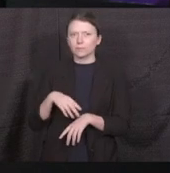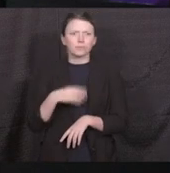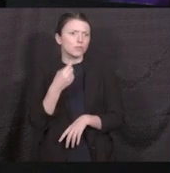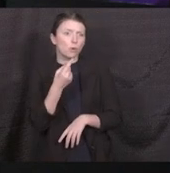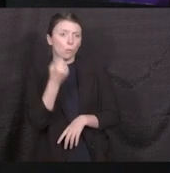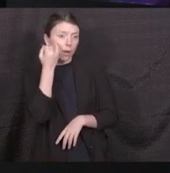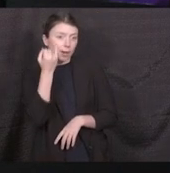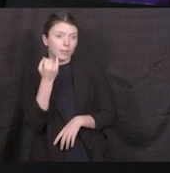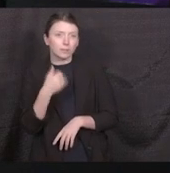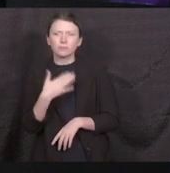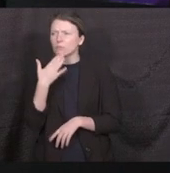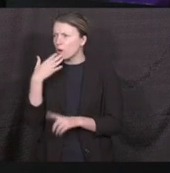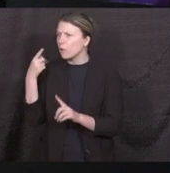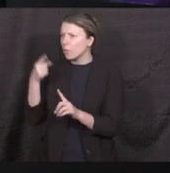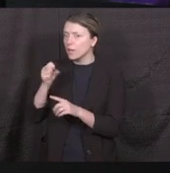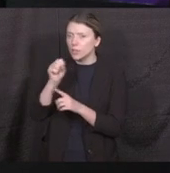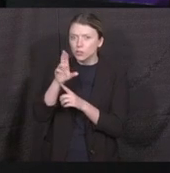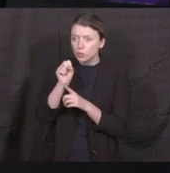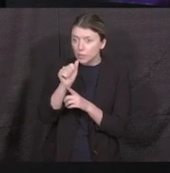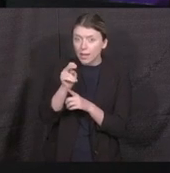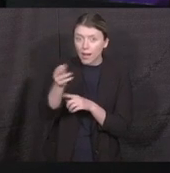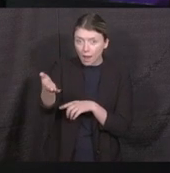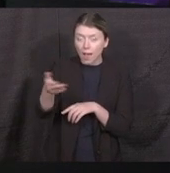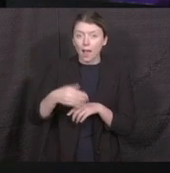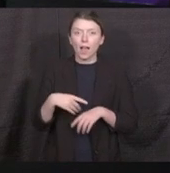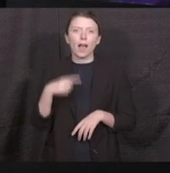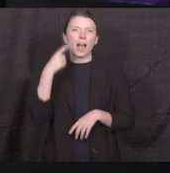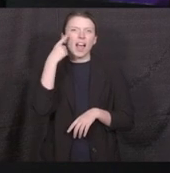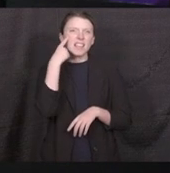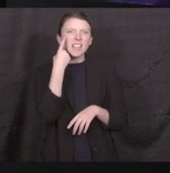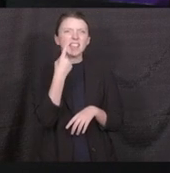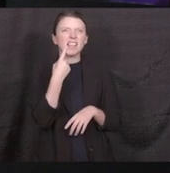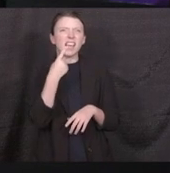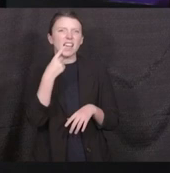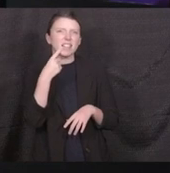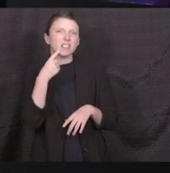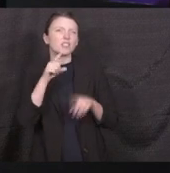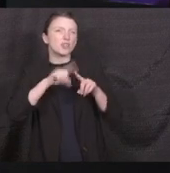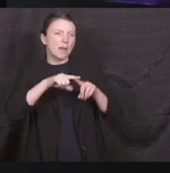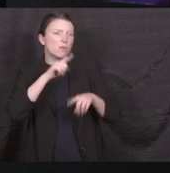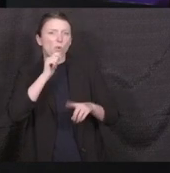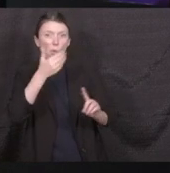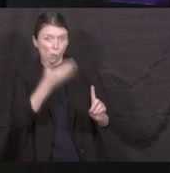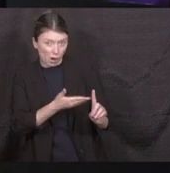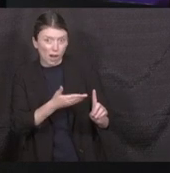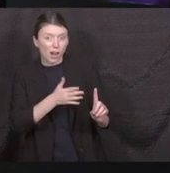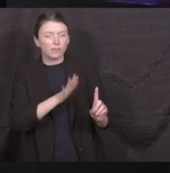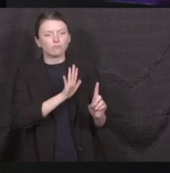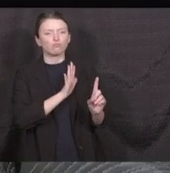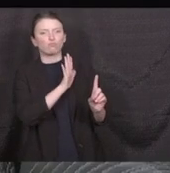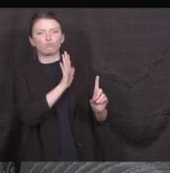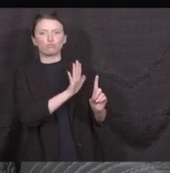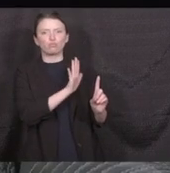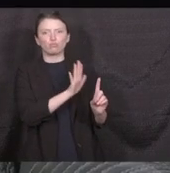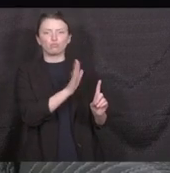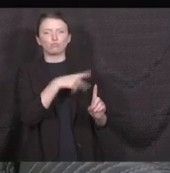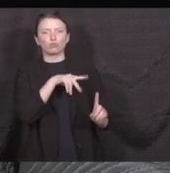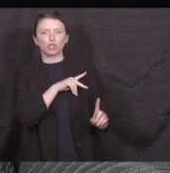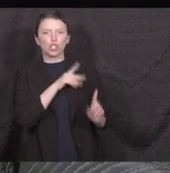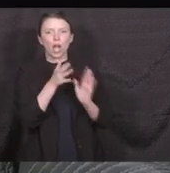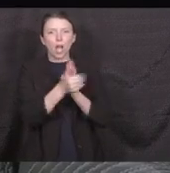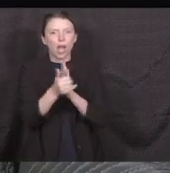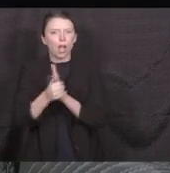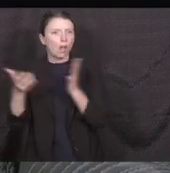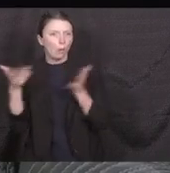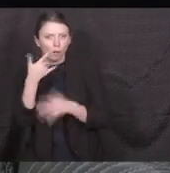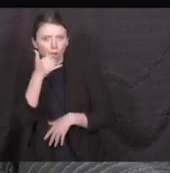point. Susan, thoughts on this? I mean, it depends on the older person that you're talking about. What is their skill set? What do